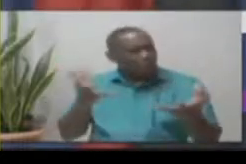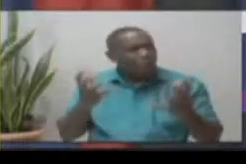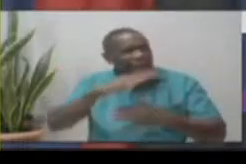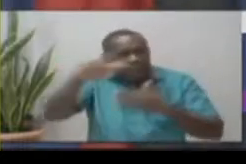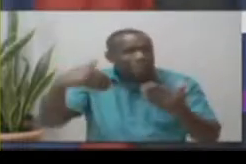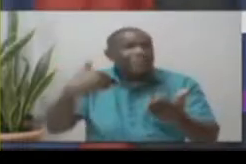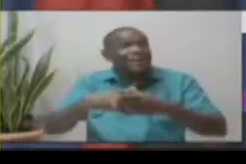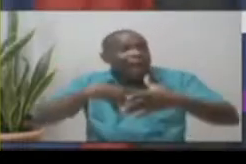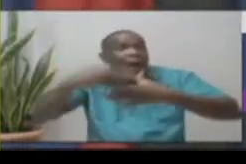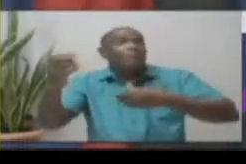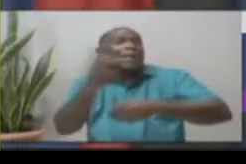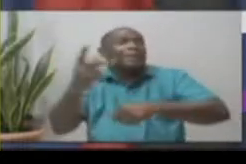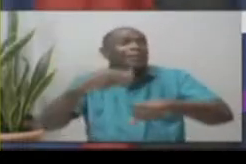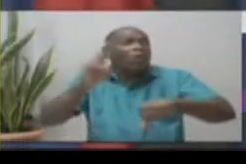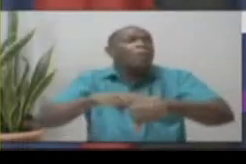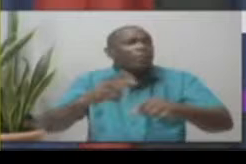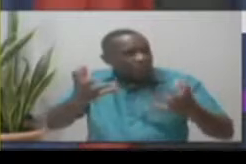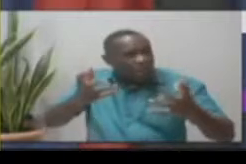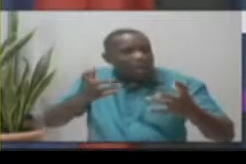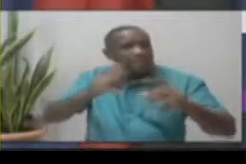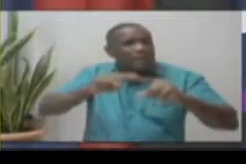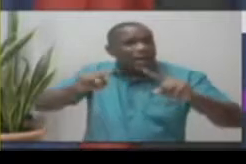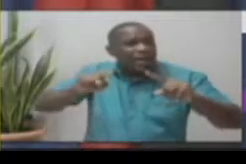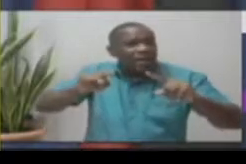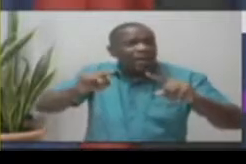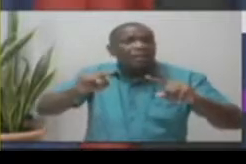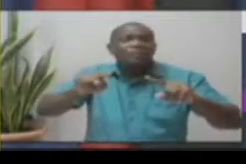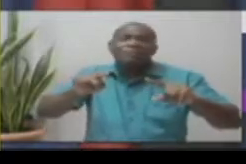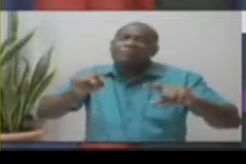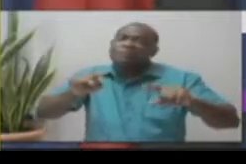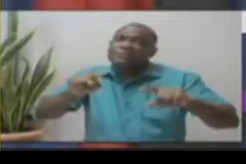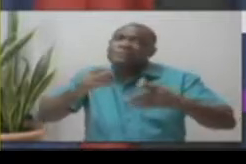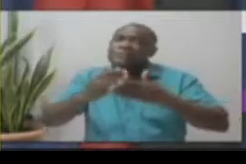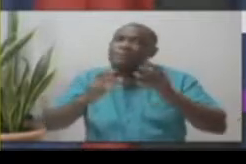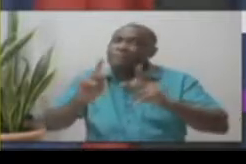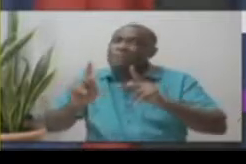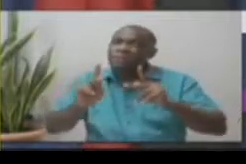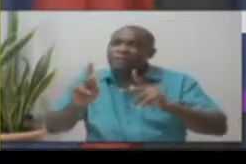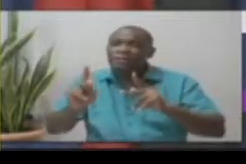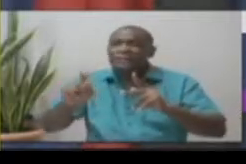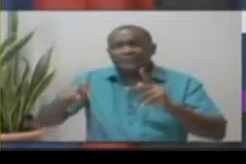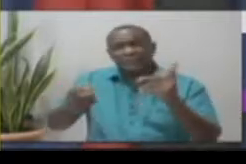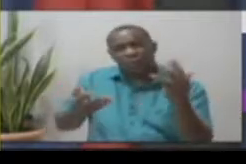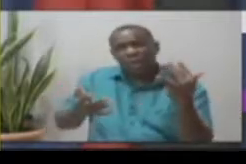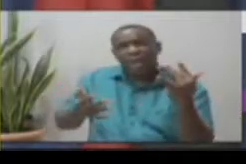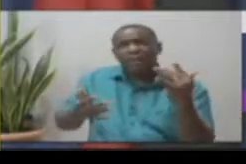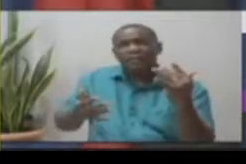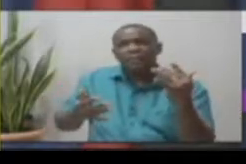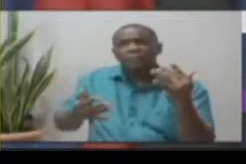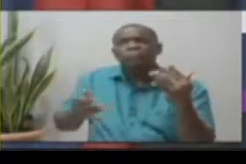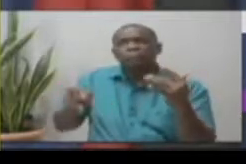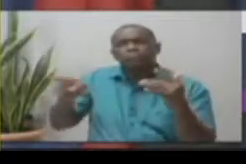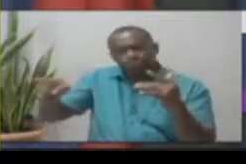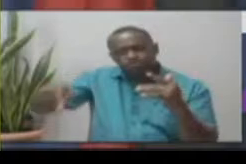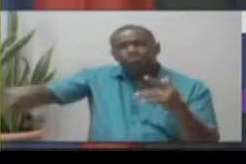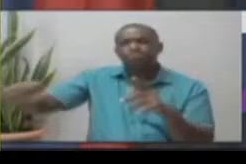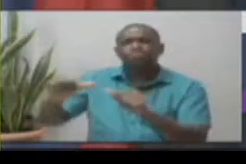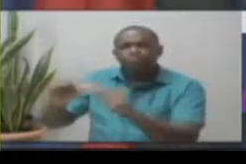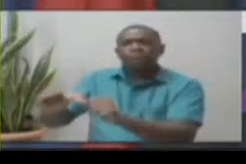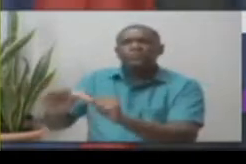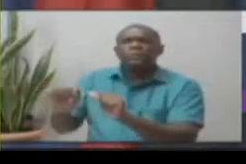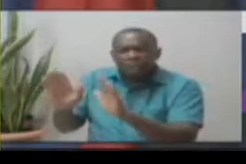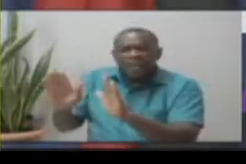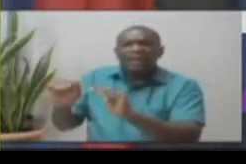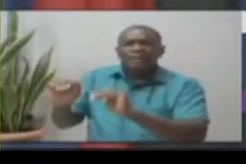but some people are not being brought out, and we consider them making a sacrifice so that others,